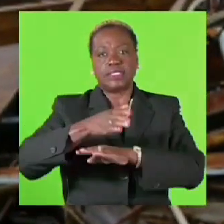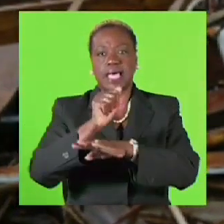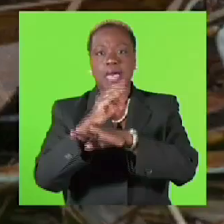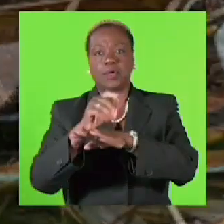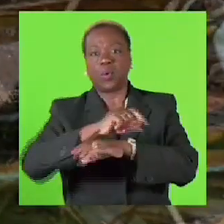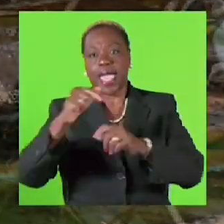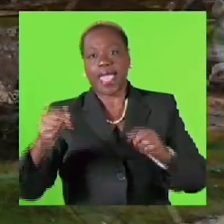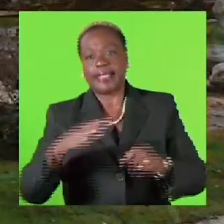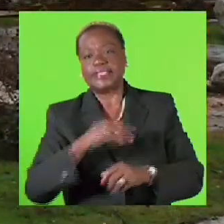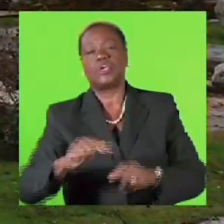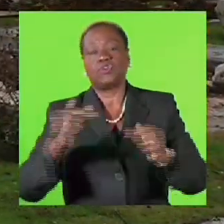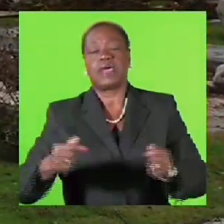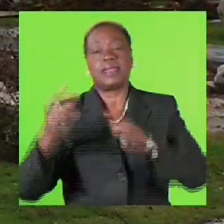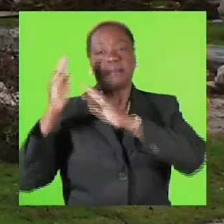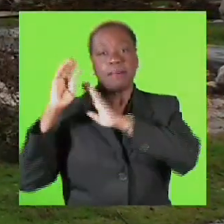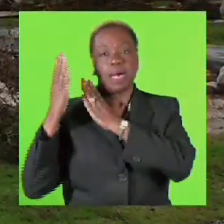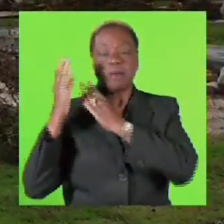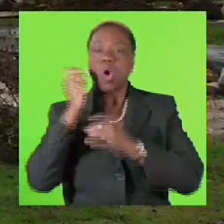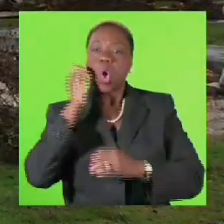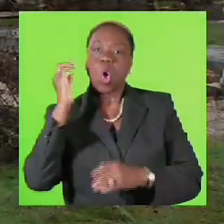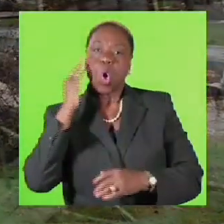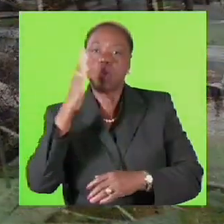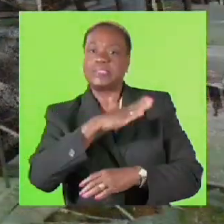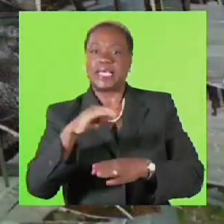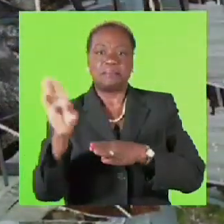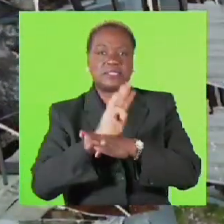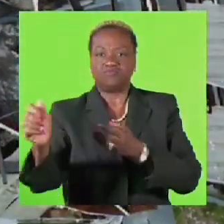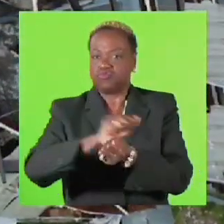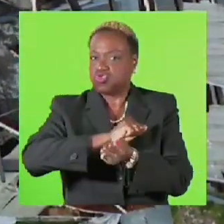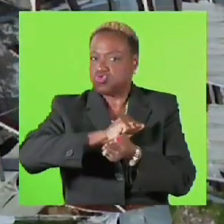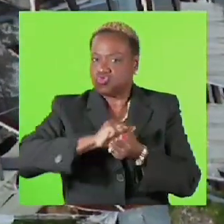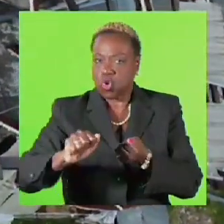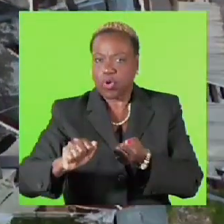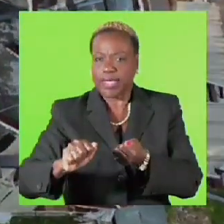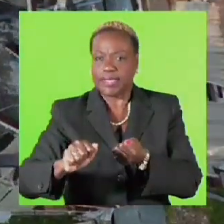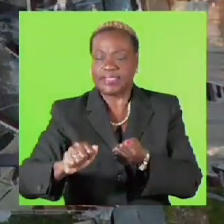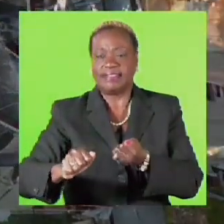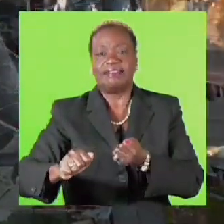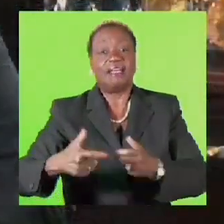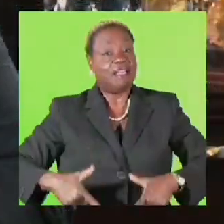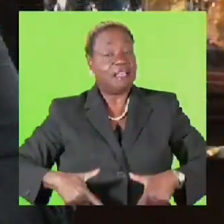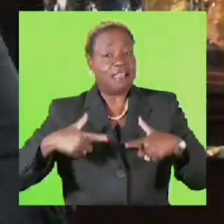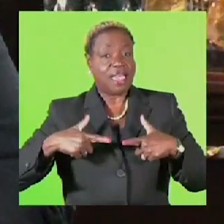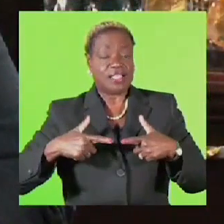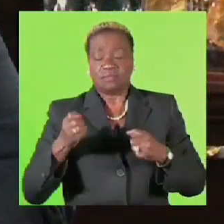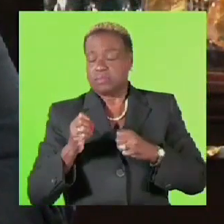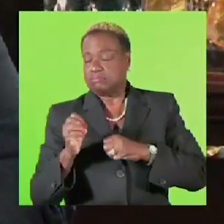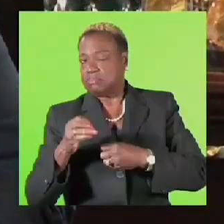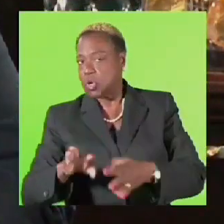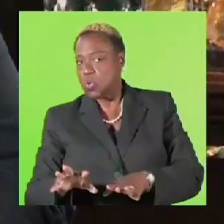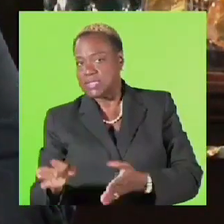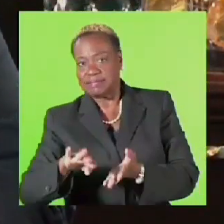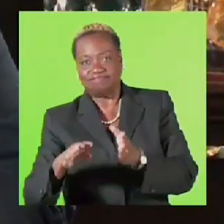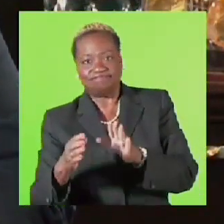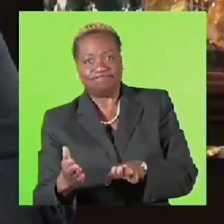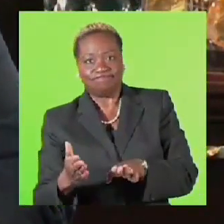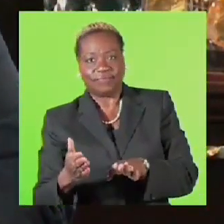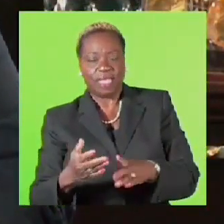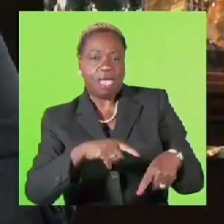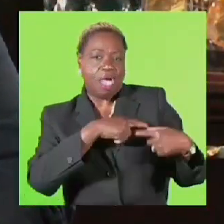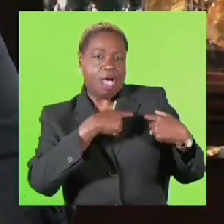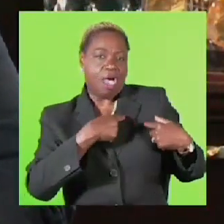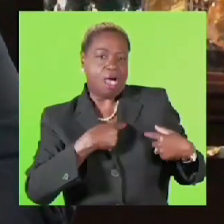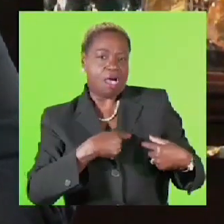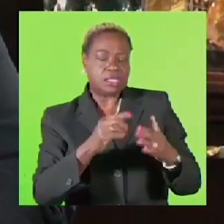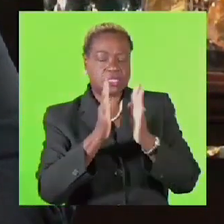Bahama. Homes and businesses were destroyed. Lives were lost. Our